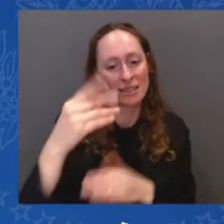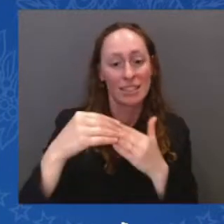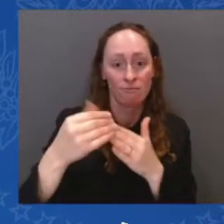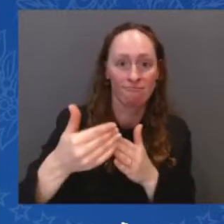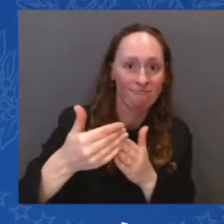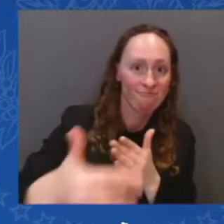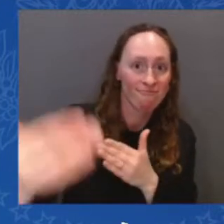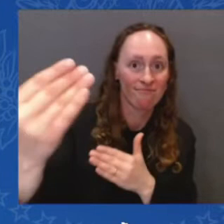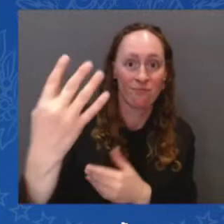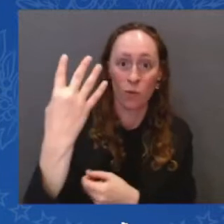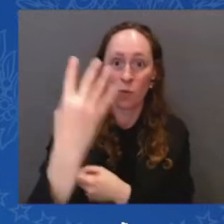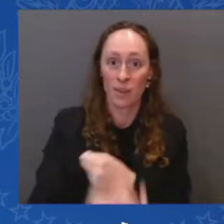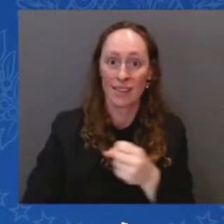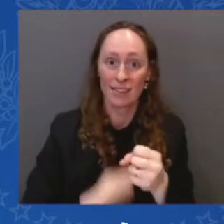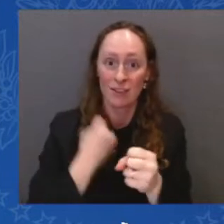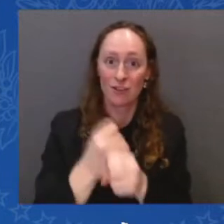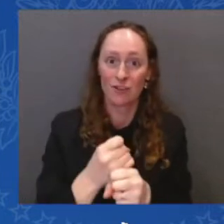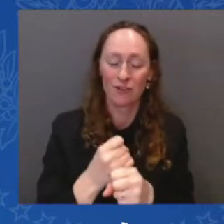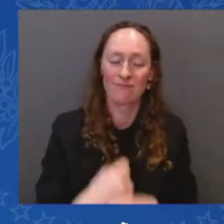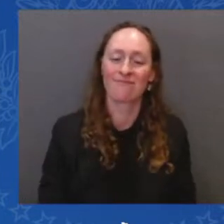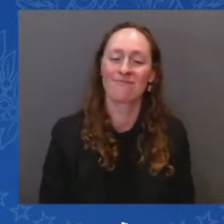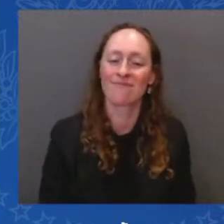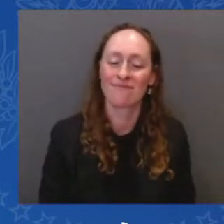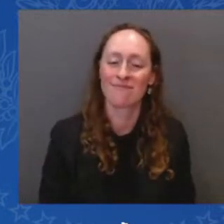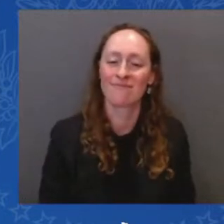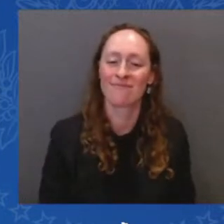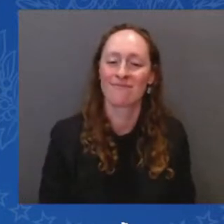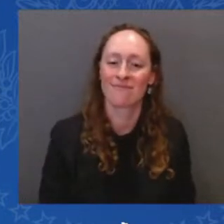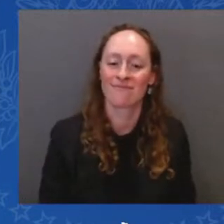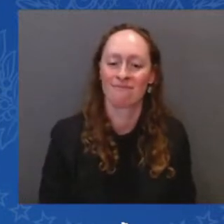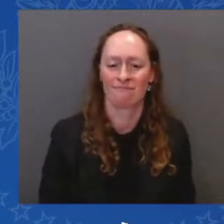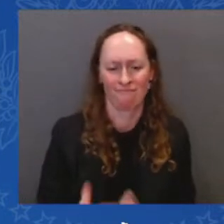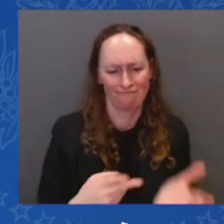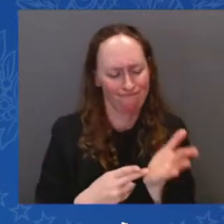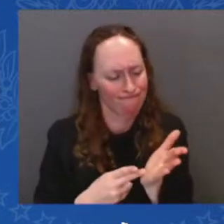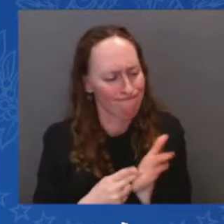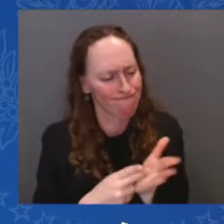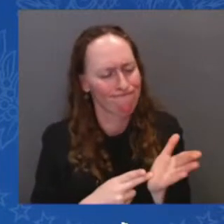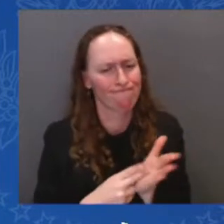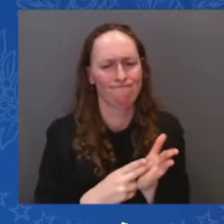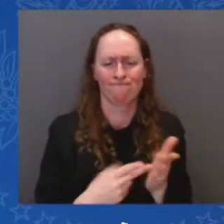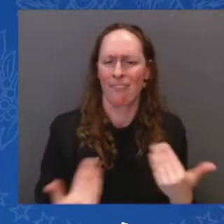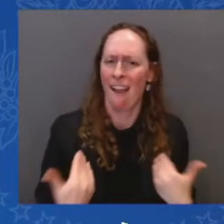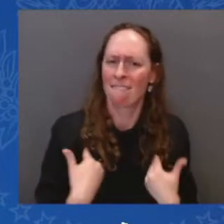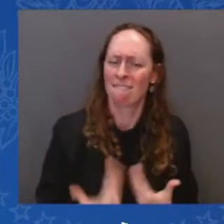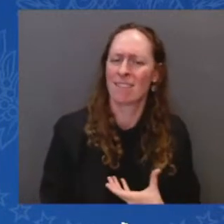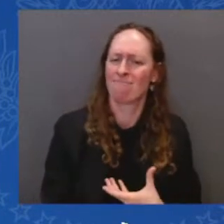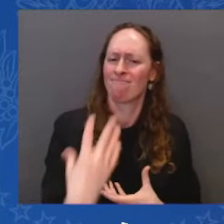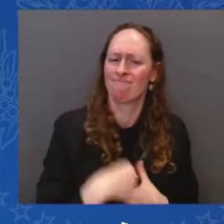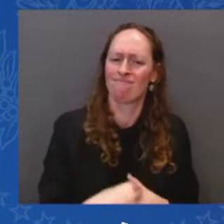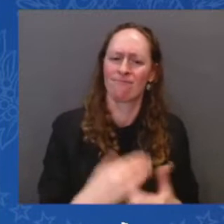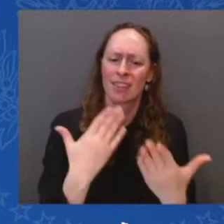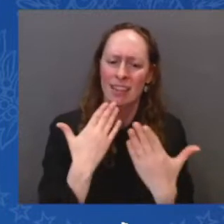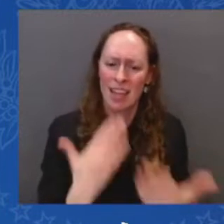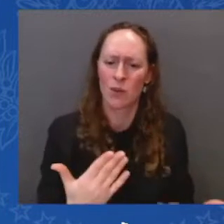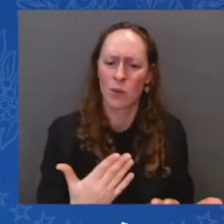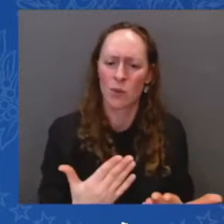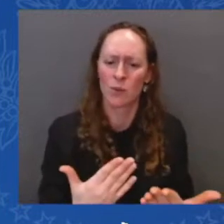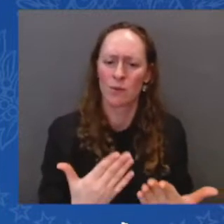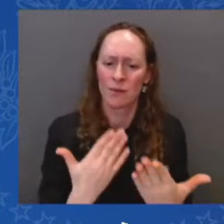character and integrity, and that is your most important quality. So thank you, CQ, for what you're about to do.